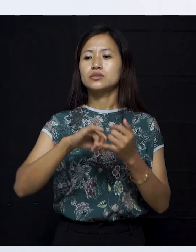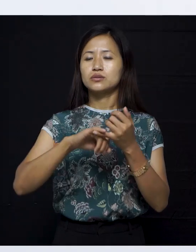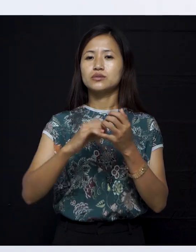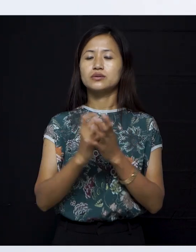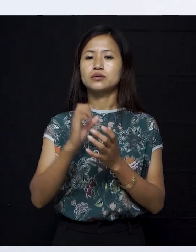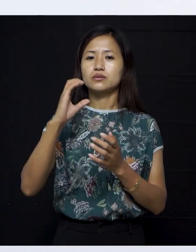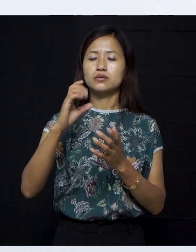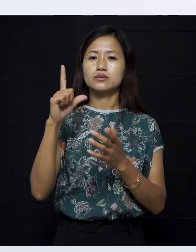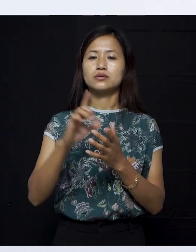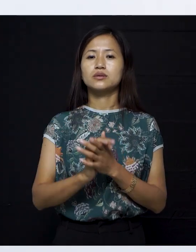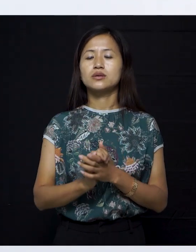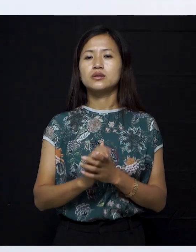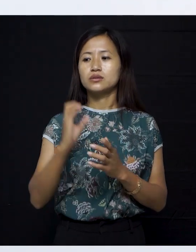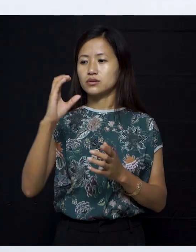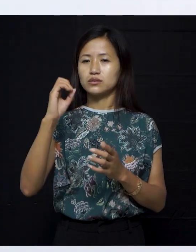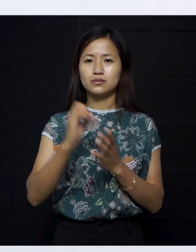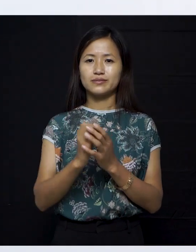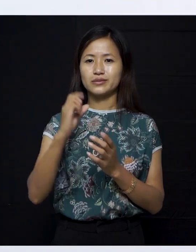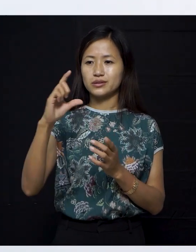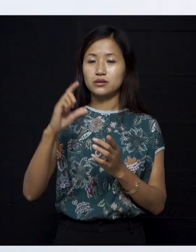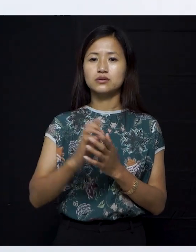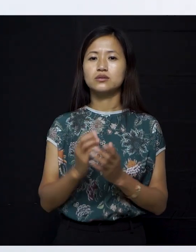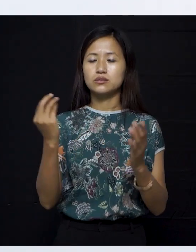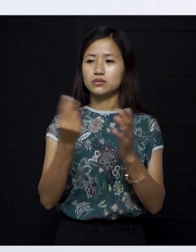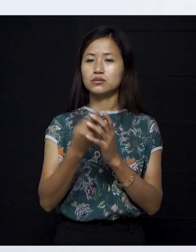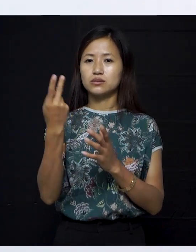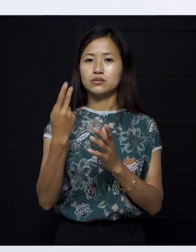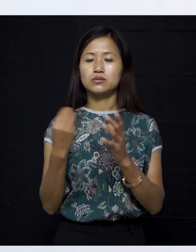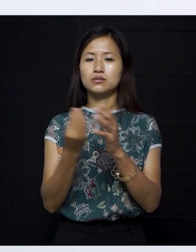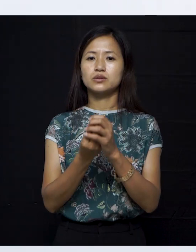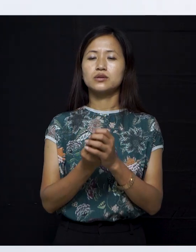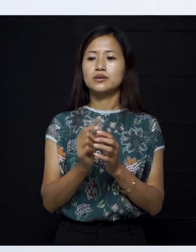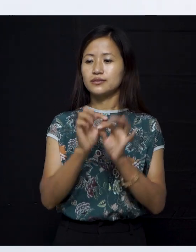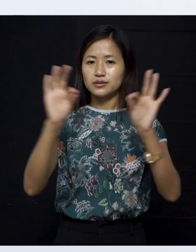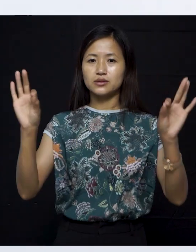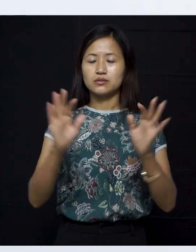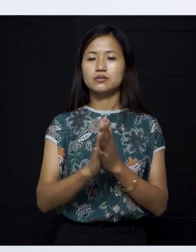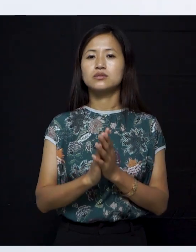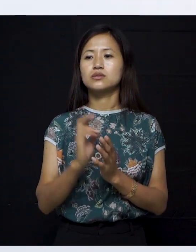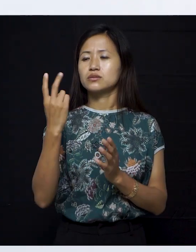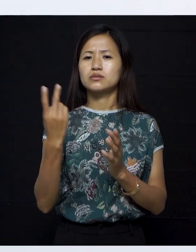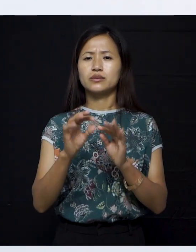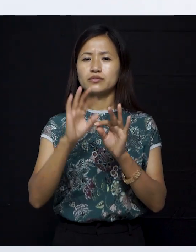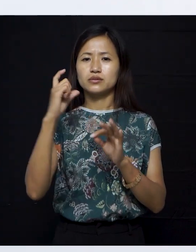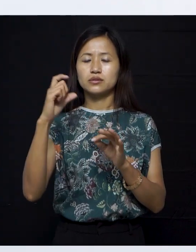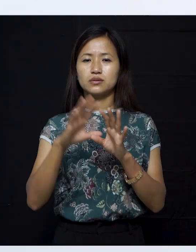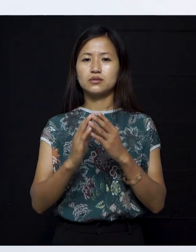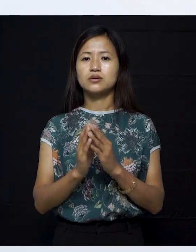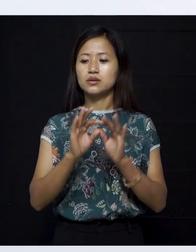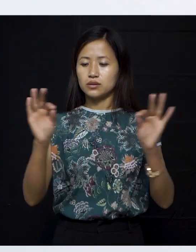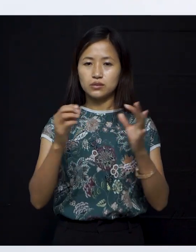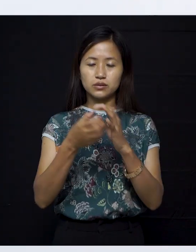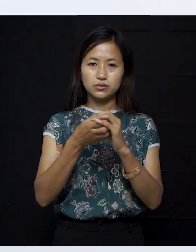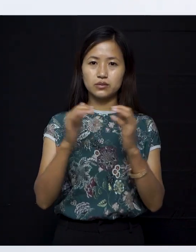the coordinate clause. Coordinate clauses are two groups of sentences or two types of clauses that have equal weight joined